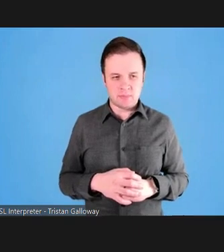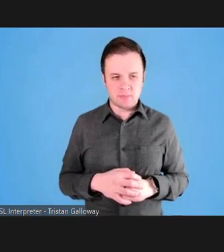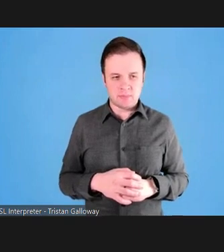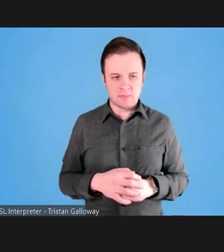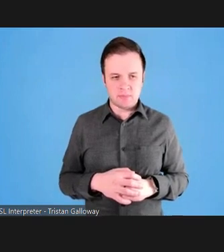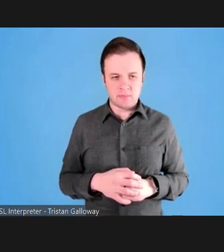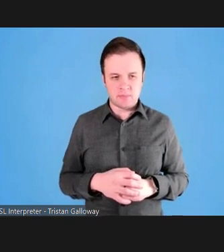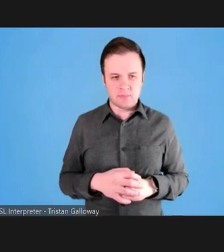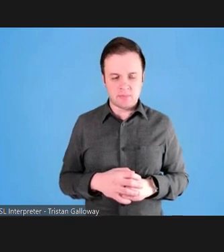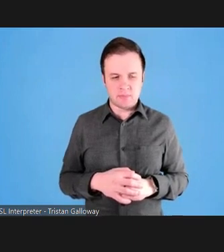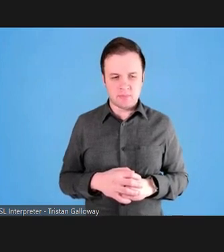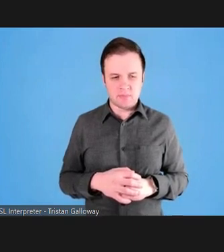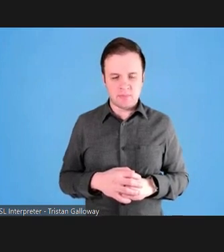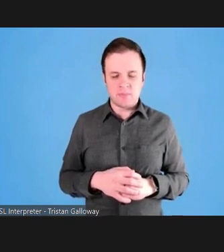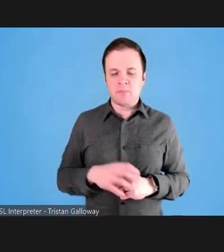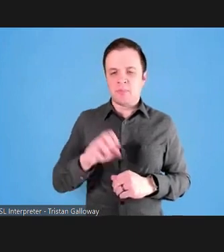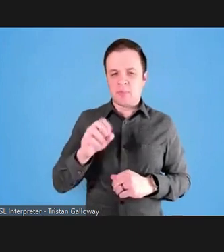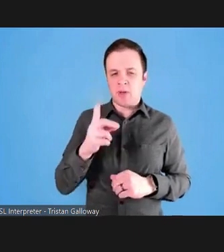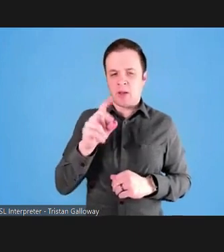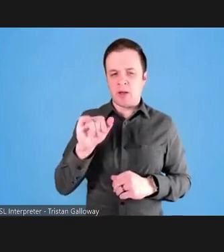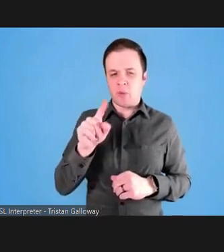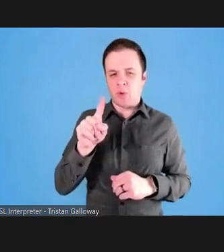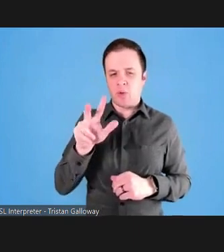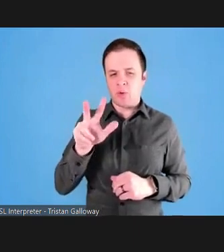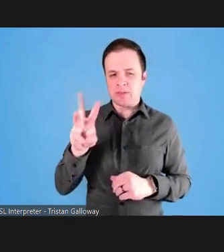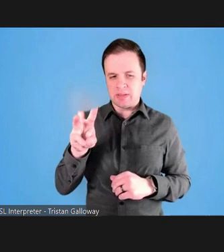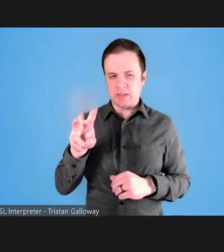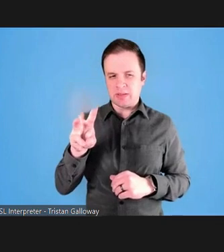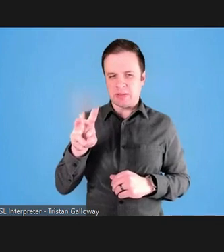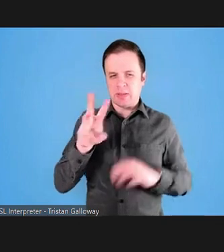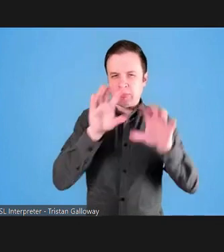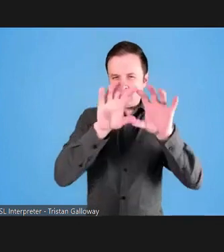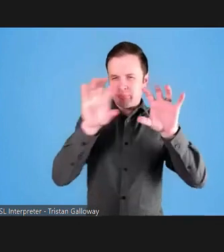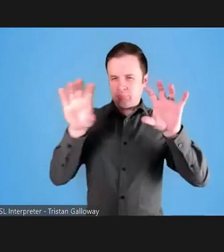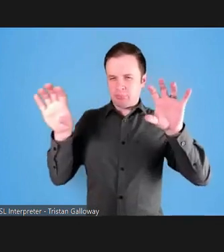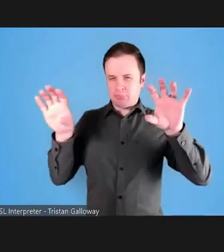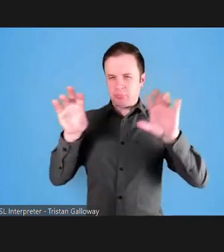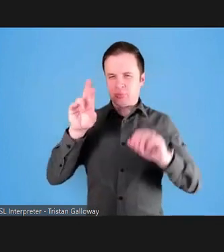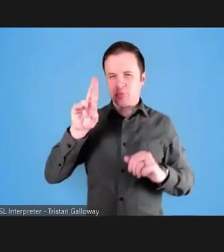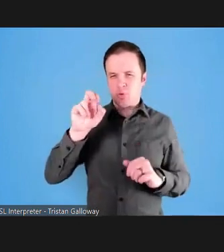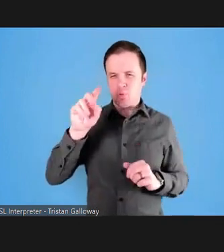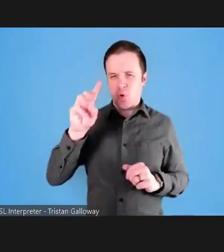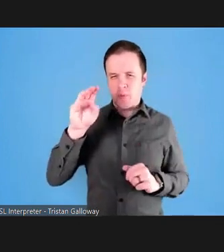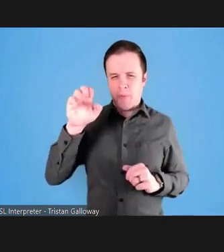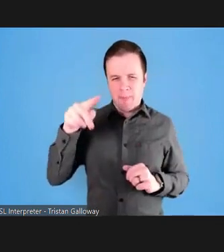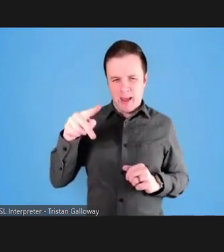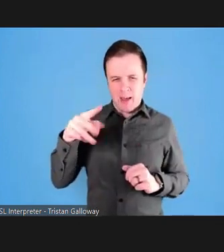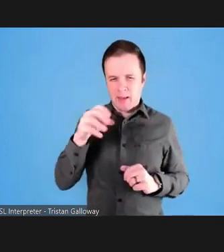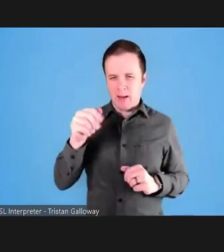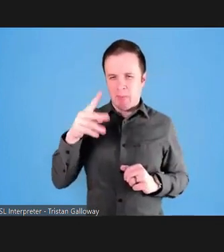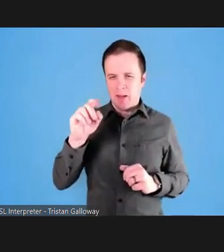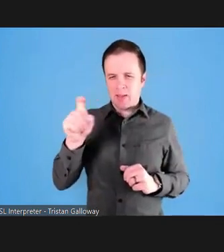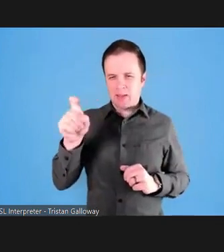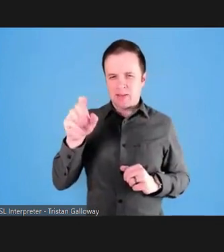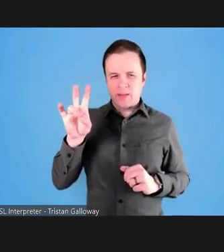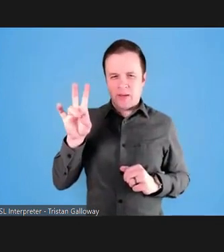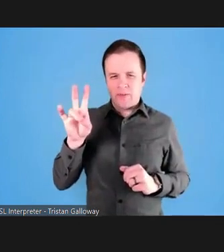You'll have the EHDI 136 roadmap in Appendix 7 to demonstrate the process.